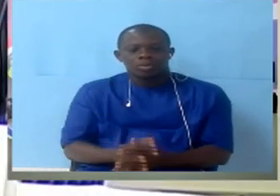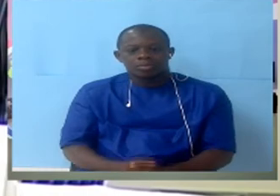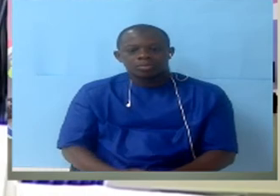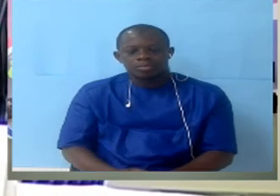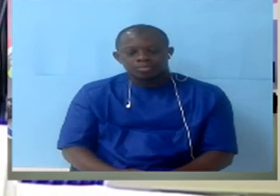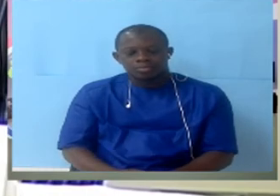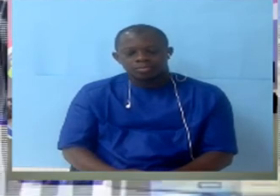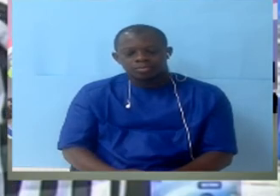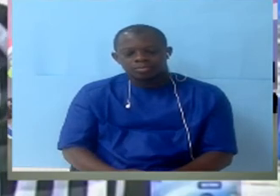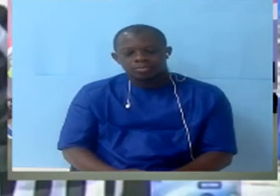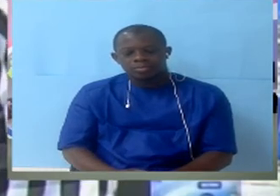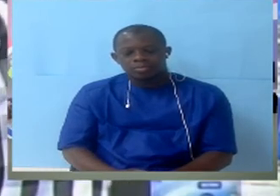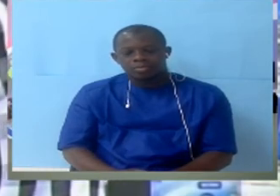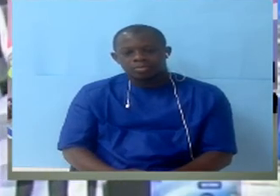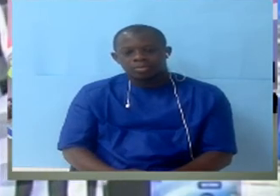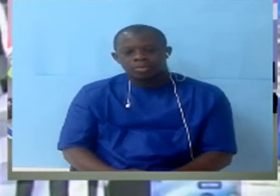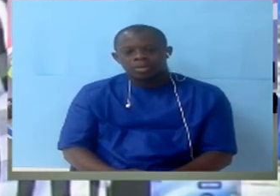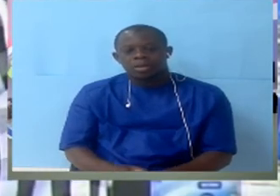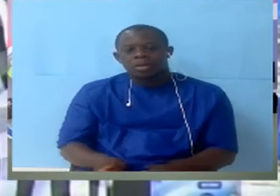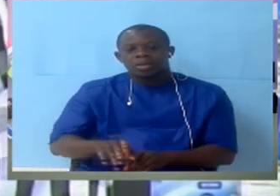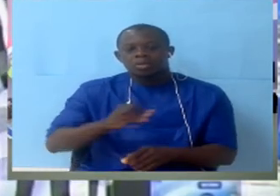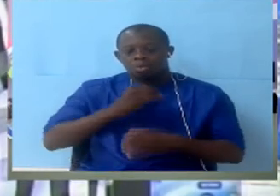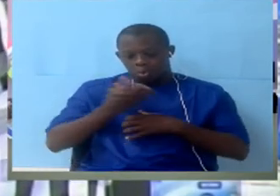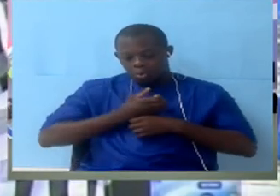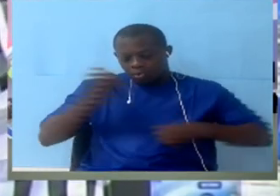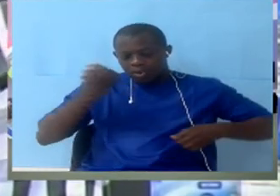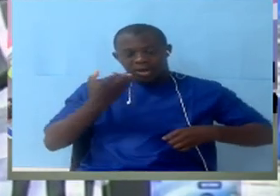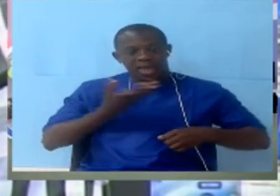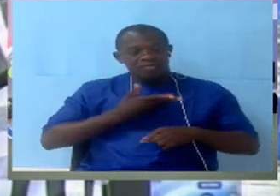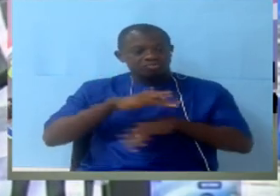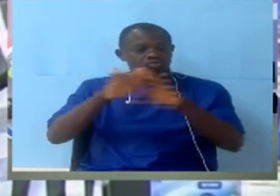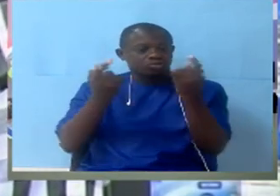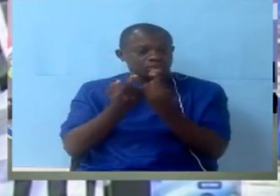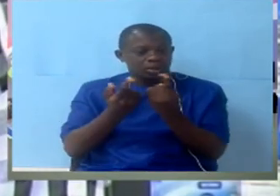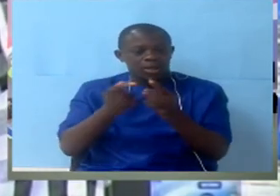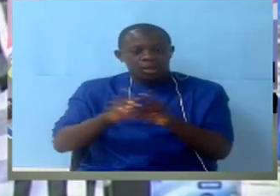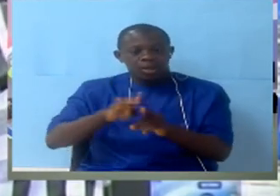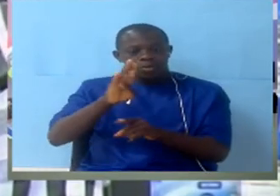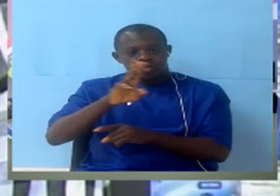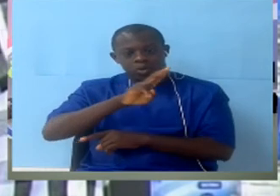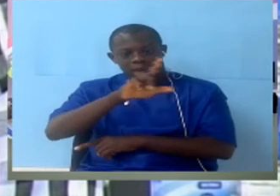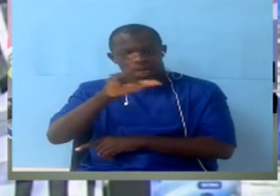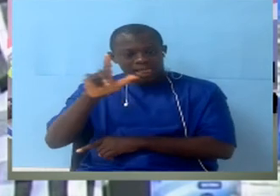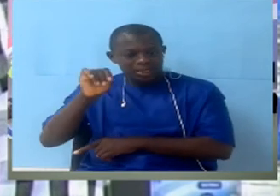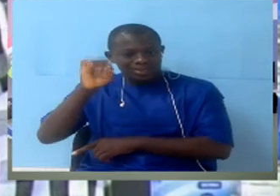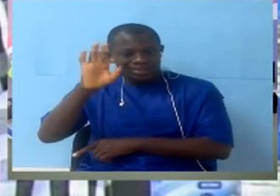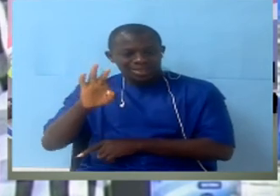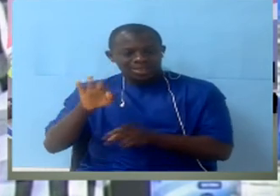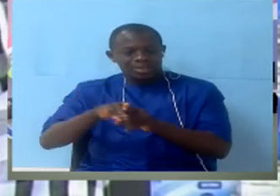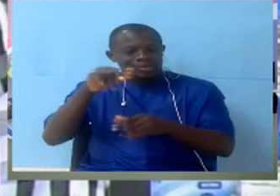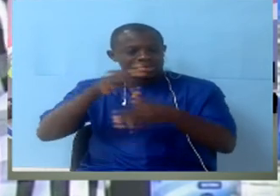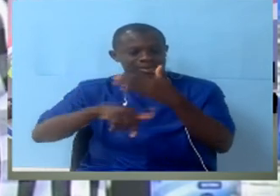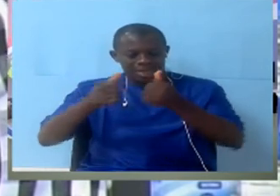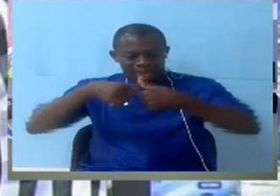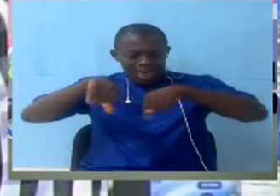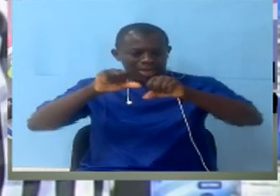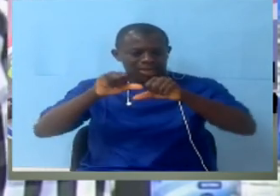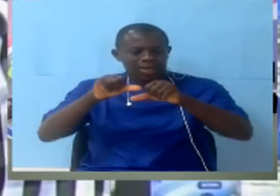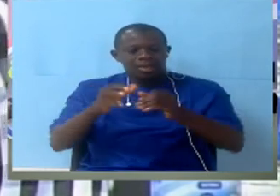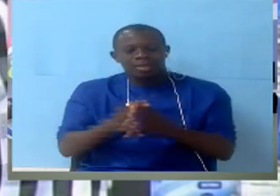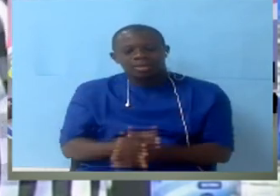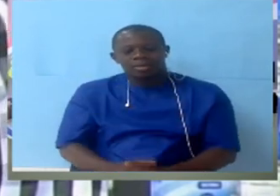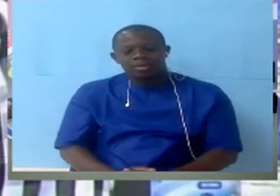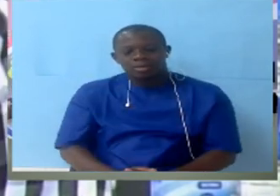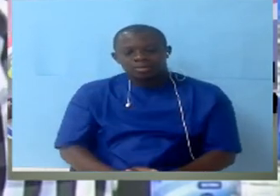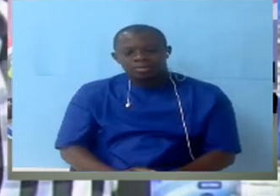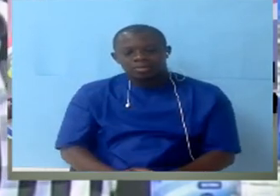and rifle round inside the chamber. Cock a rifle where there was a round inside the chamber.